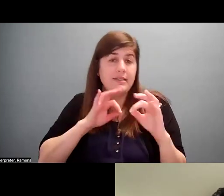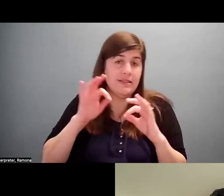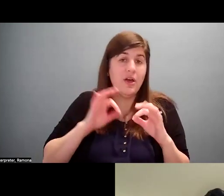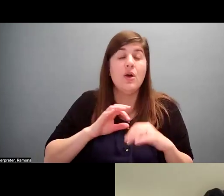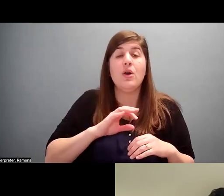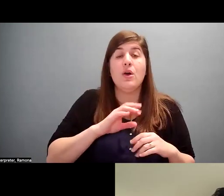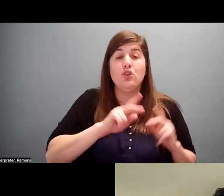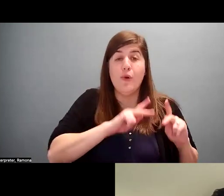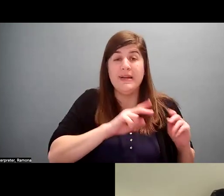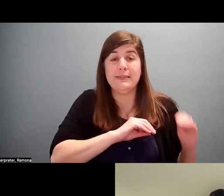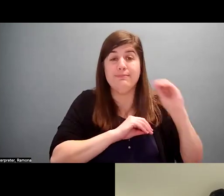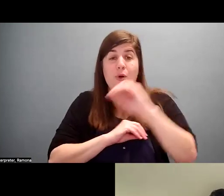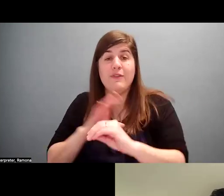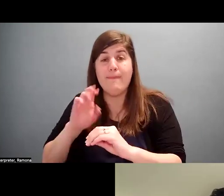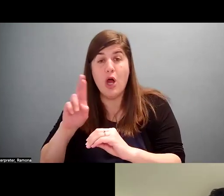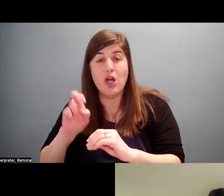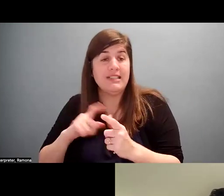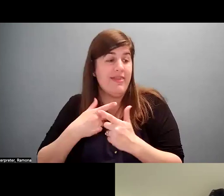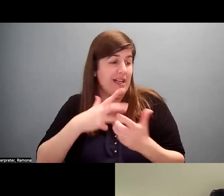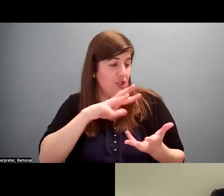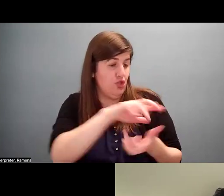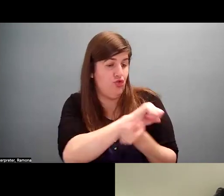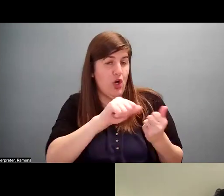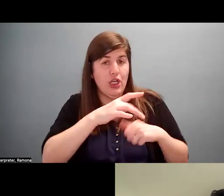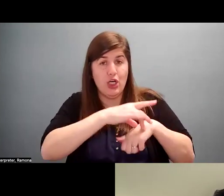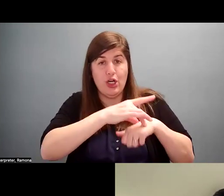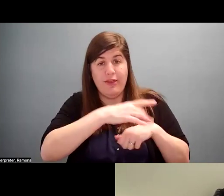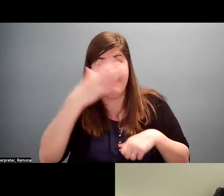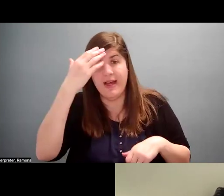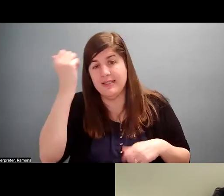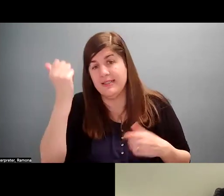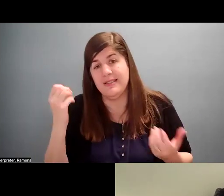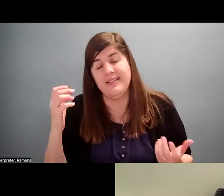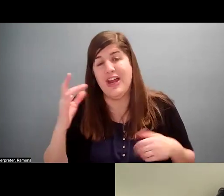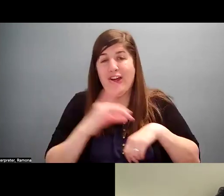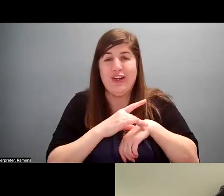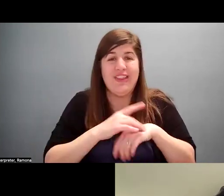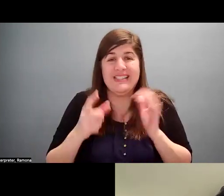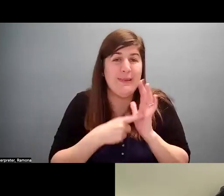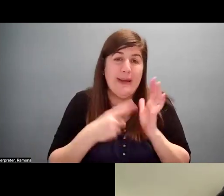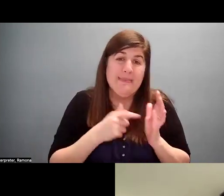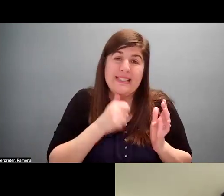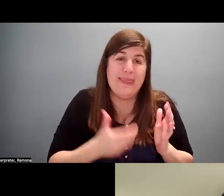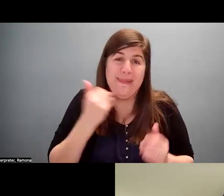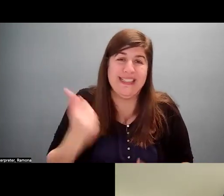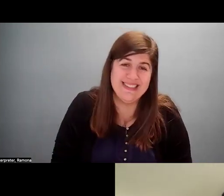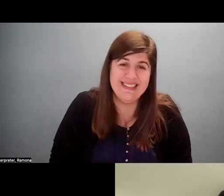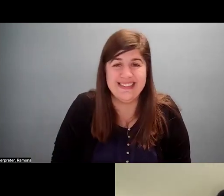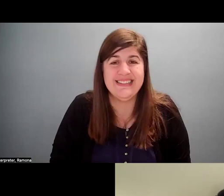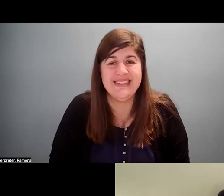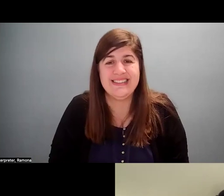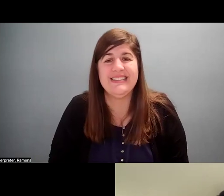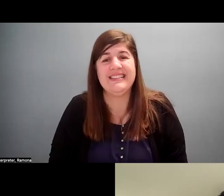move to Mars and then destroy Earth because humans are just sometimes not the best. Yeah. Yeah.